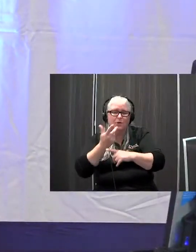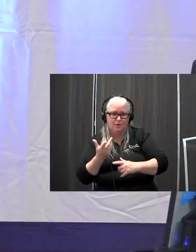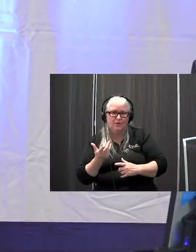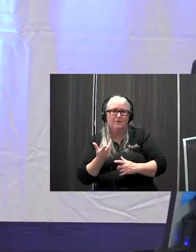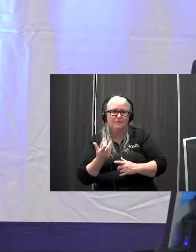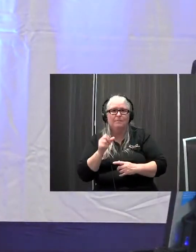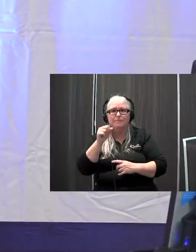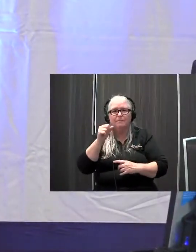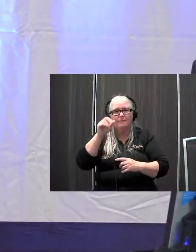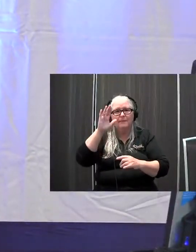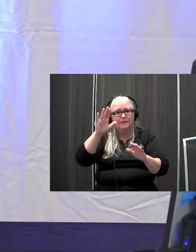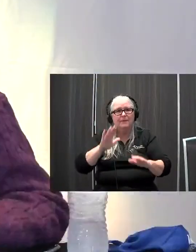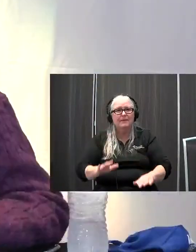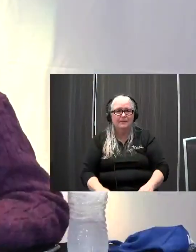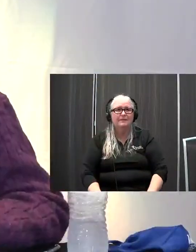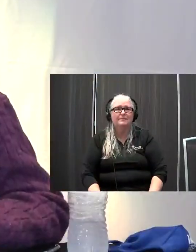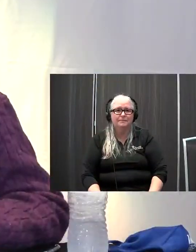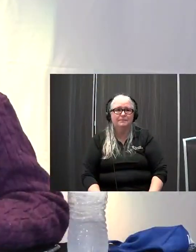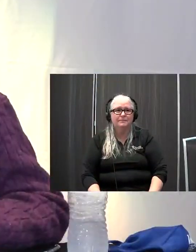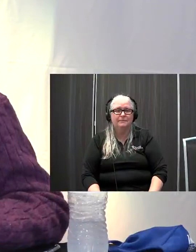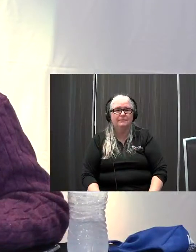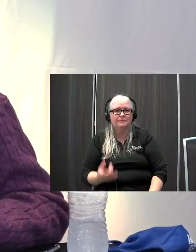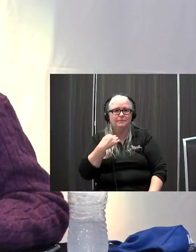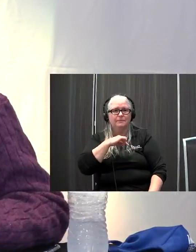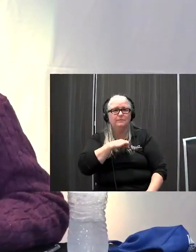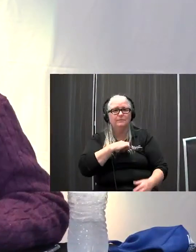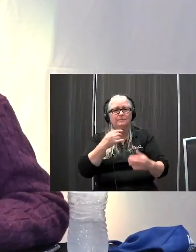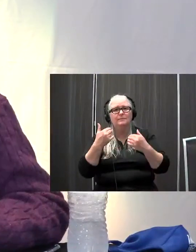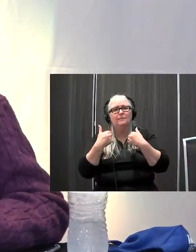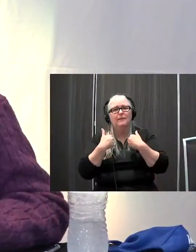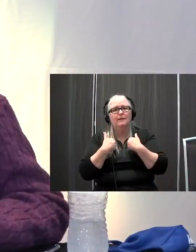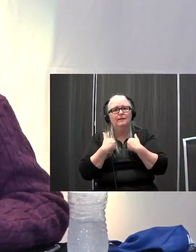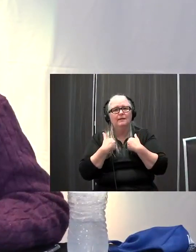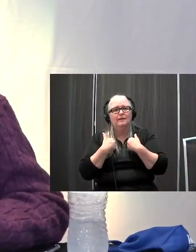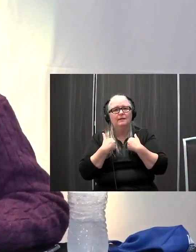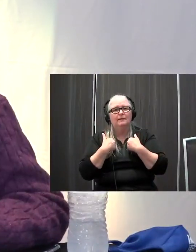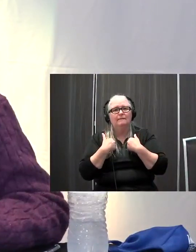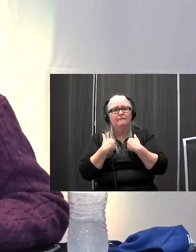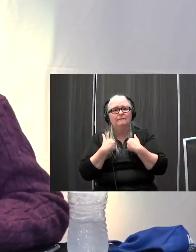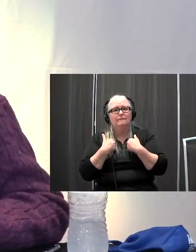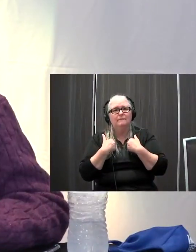thought. All right. How about, so we also have,